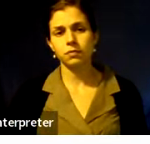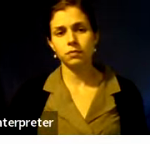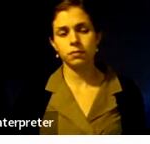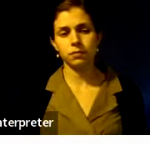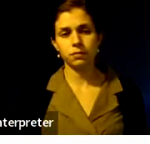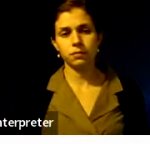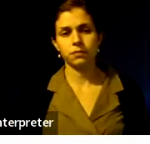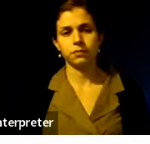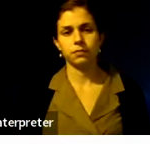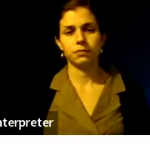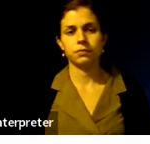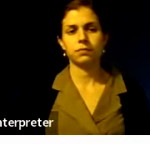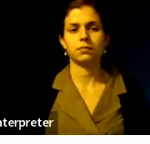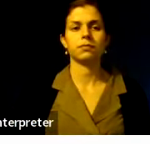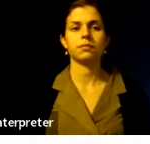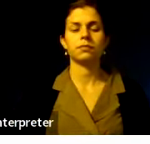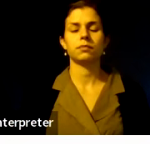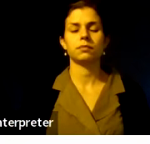edmonds15.instructure.com.